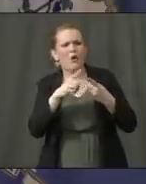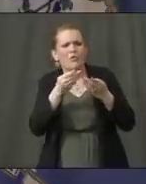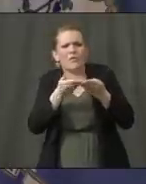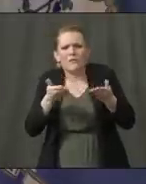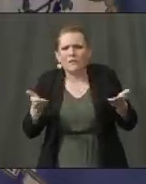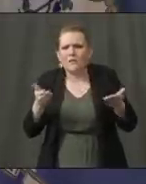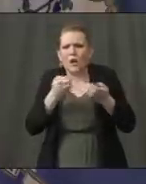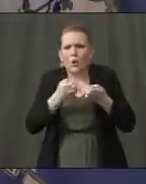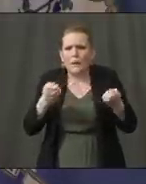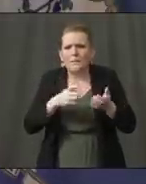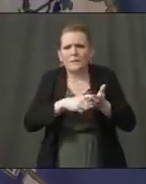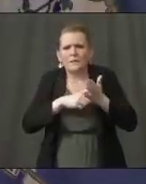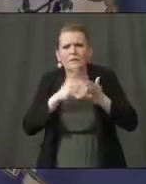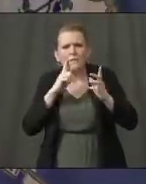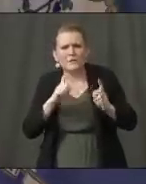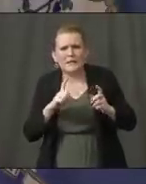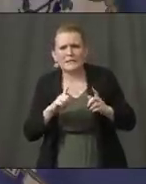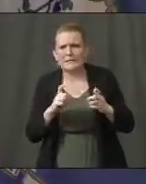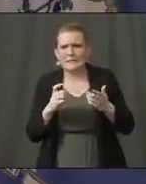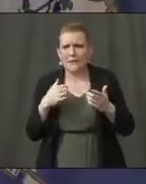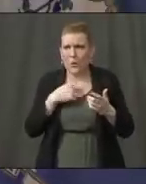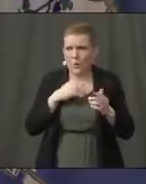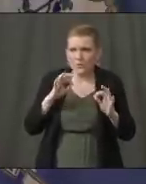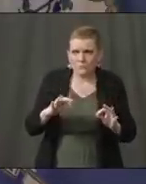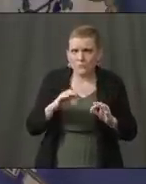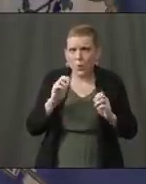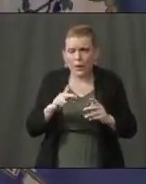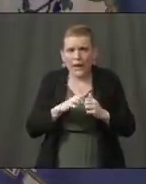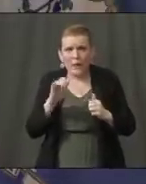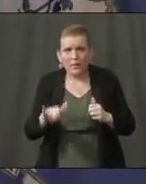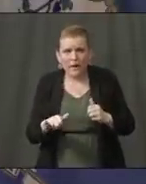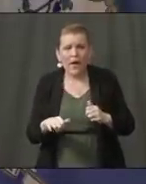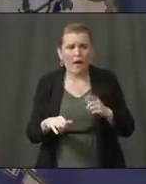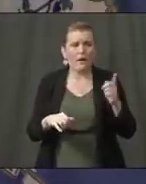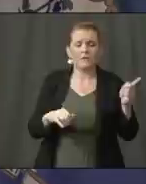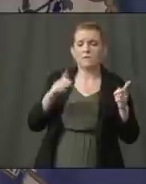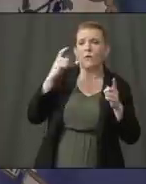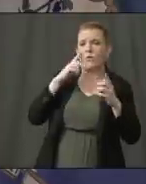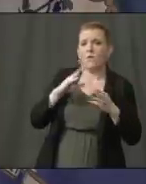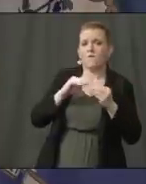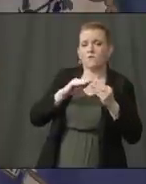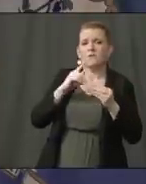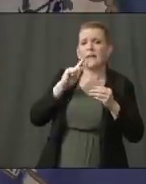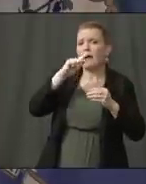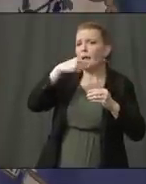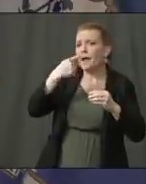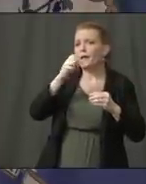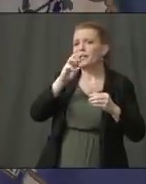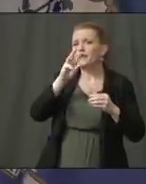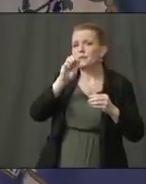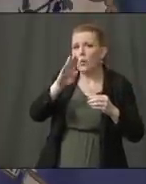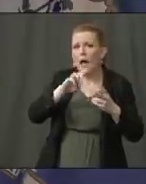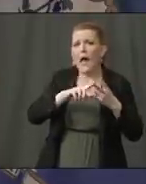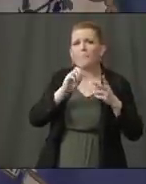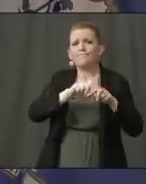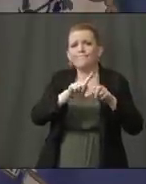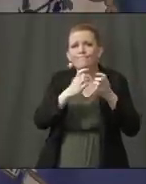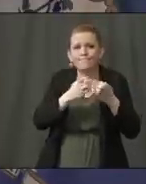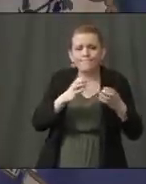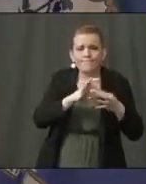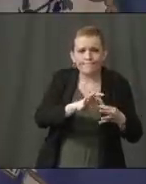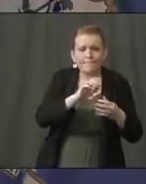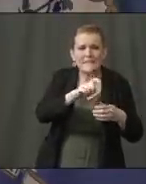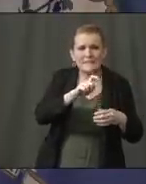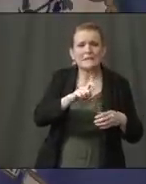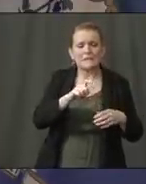materials, I can tell you they gave us indication today. We're going to find out very soon about Q-tips or things like Q-tips with